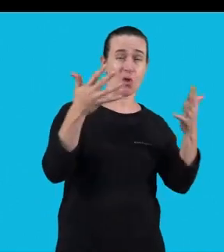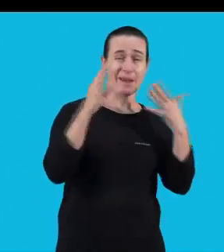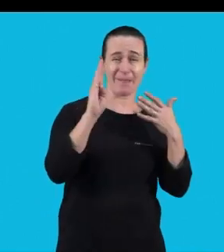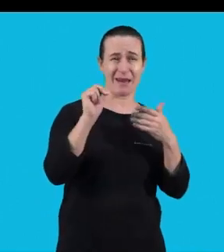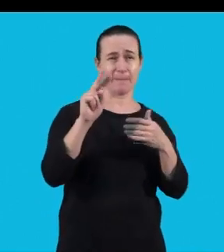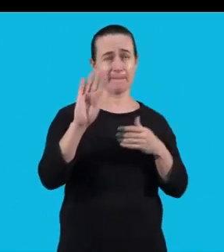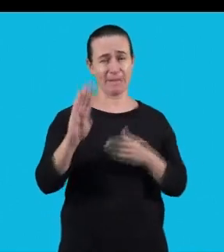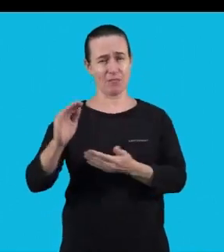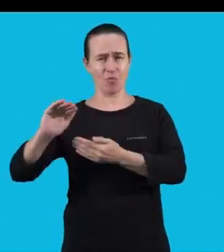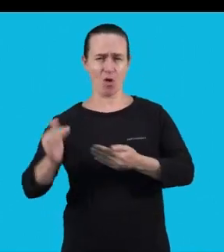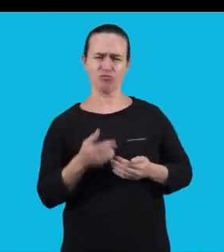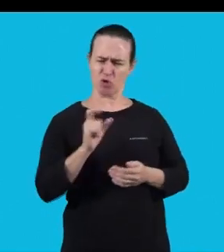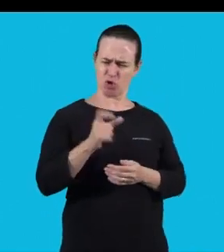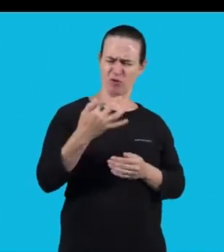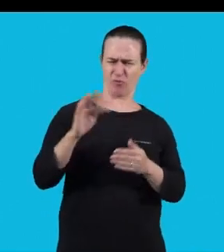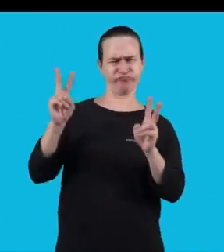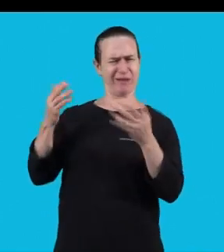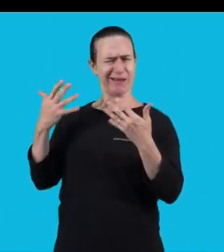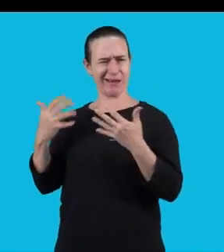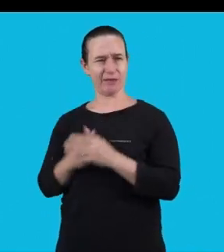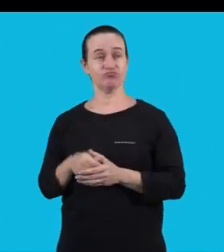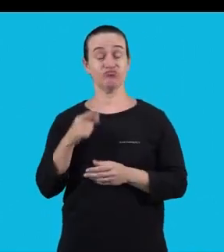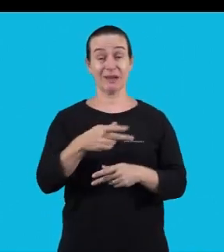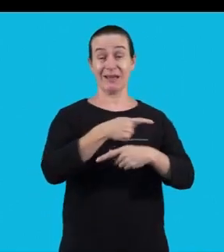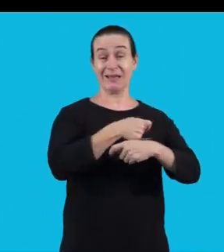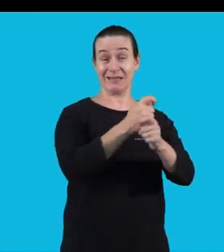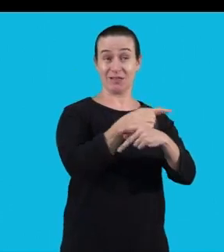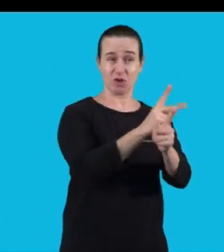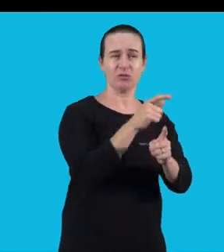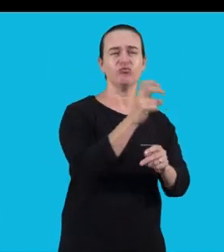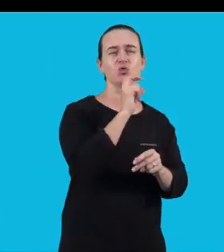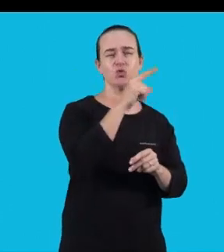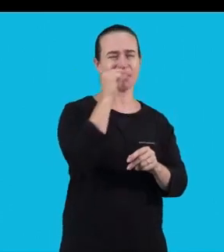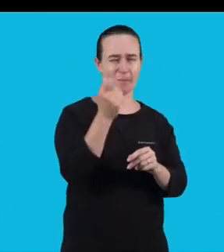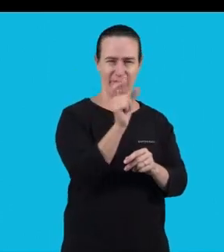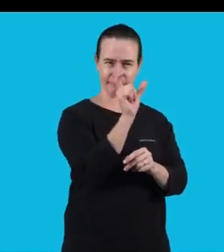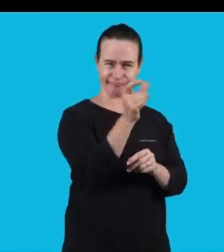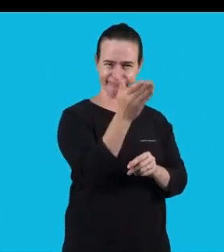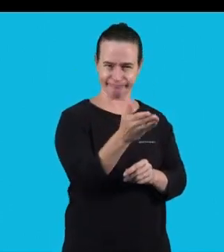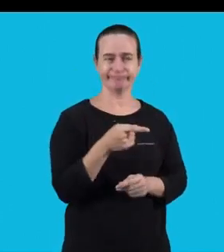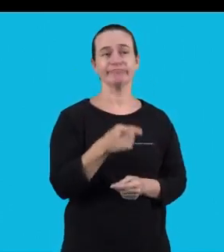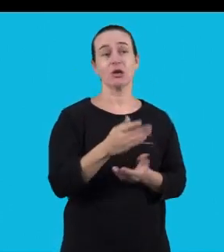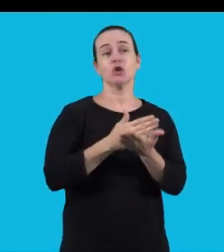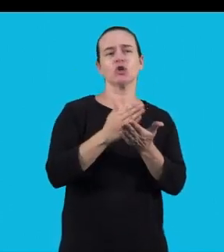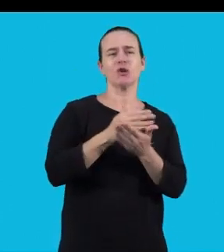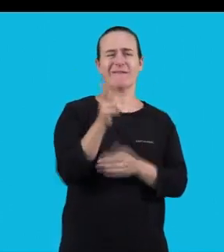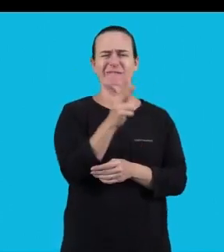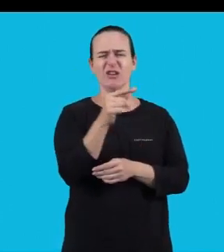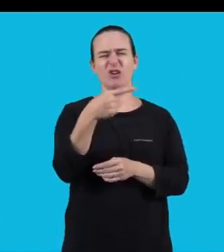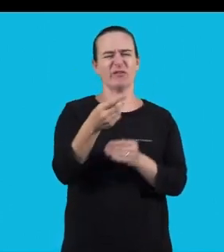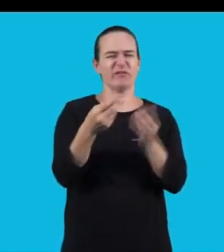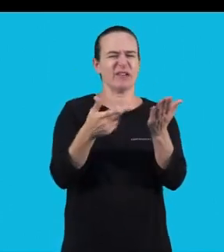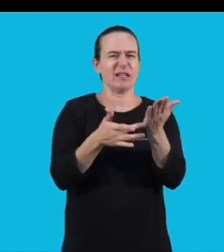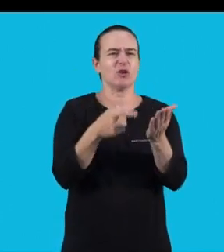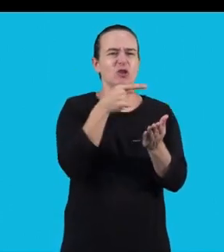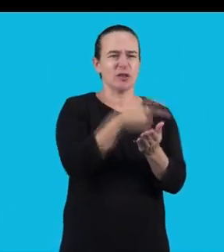Airbnb host charges you for air, a TikToker with the username @Paprice shared a video of a gadget they encountered while at